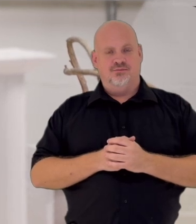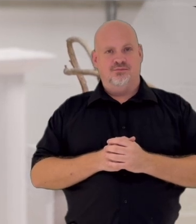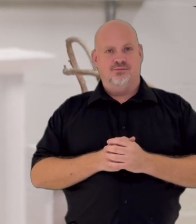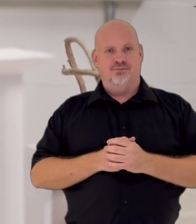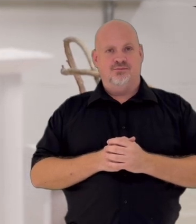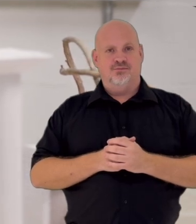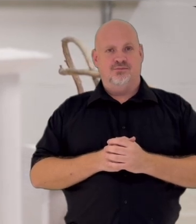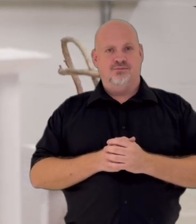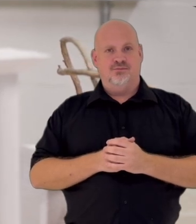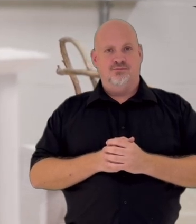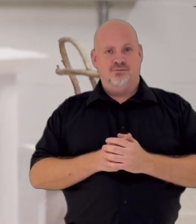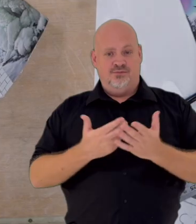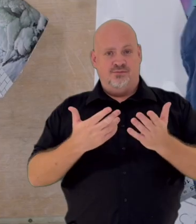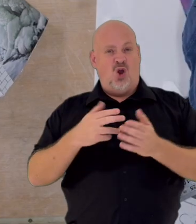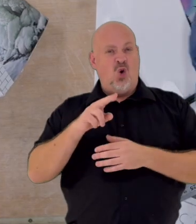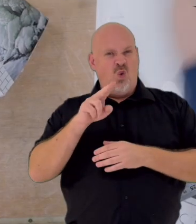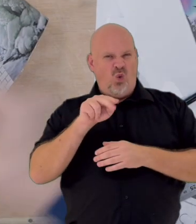So glue this bit.